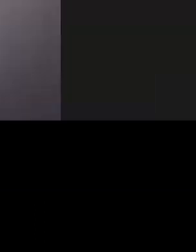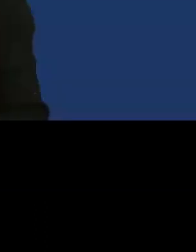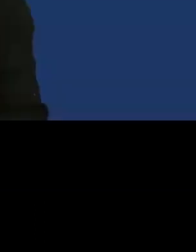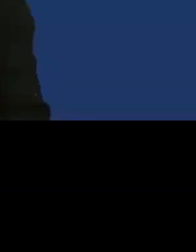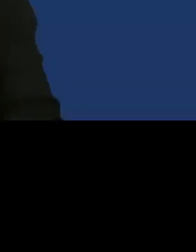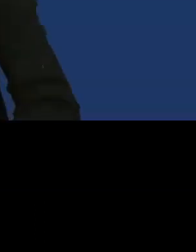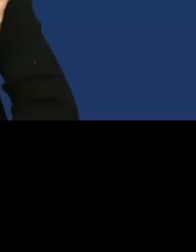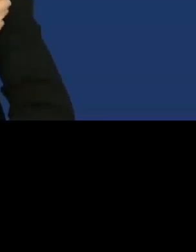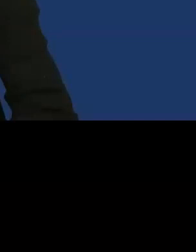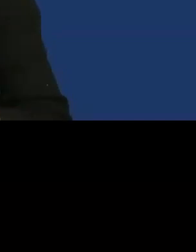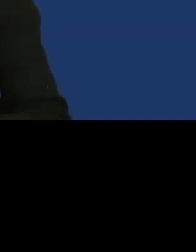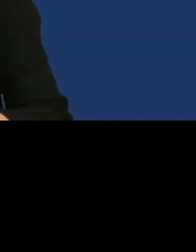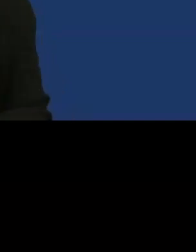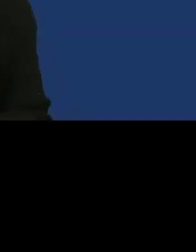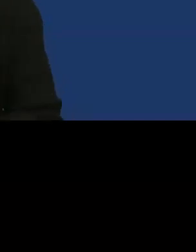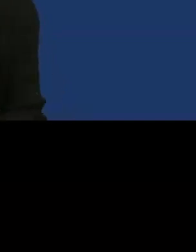Mail.